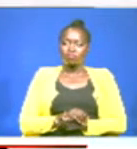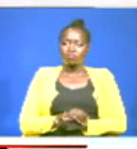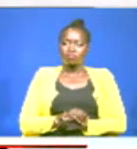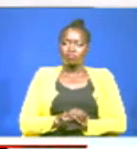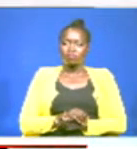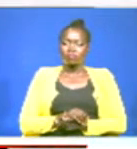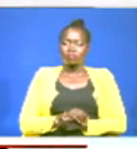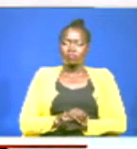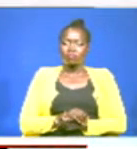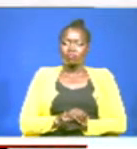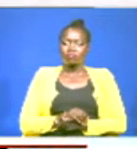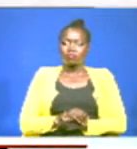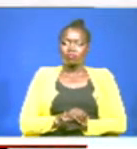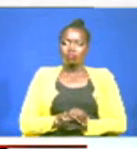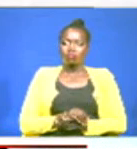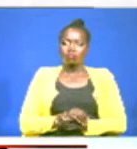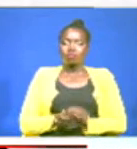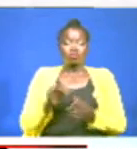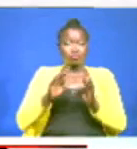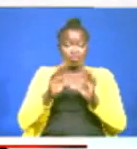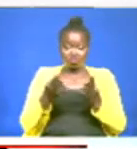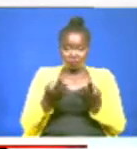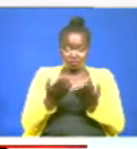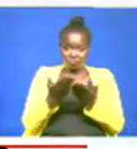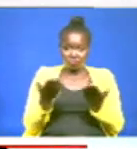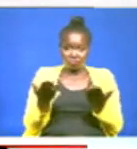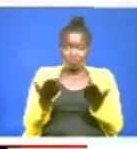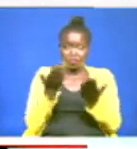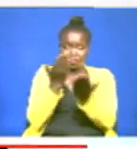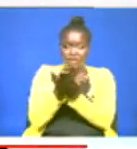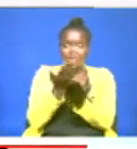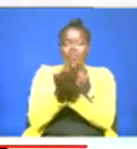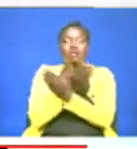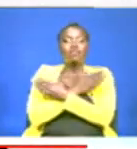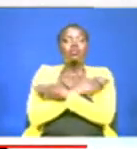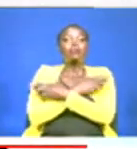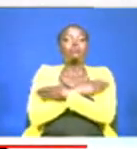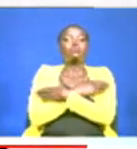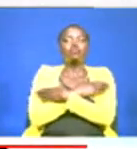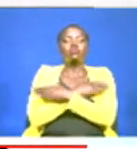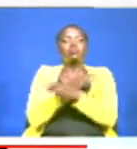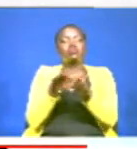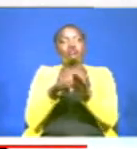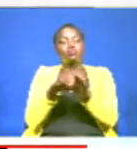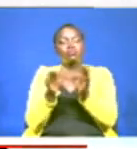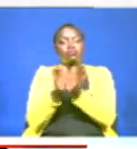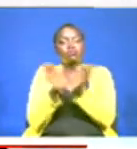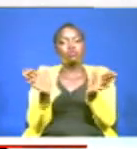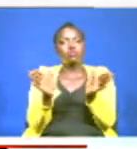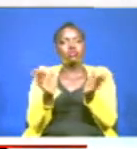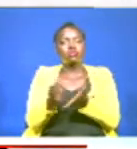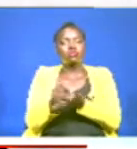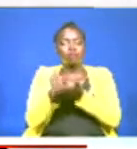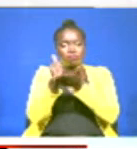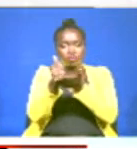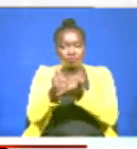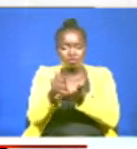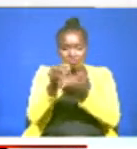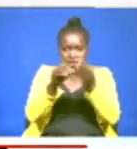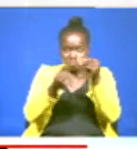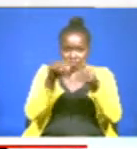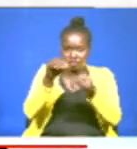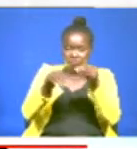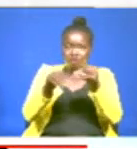Well, just to emphasize that the family is, you know, appealing to friends, colleagues, and the public to help the